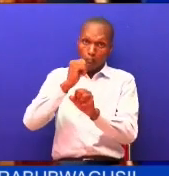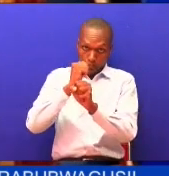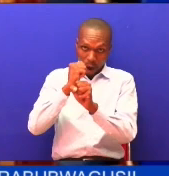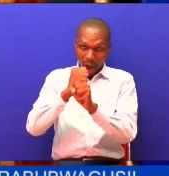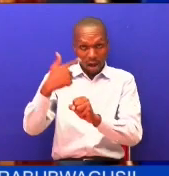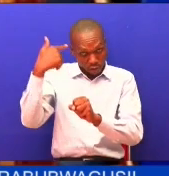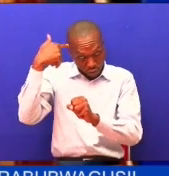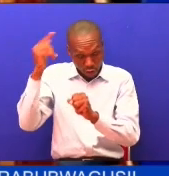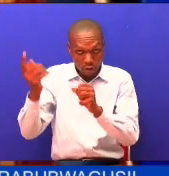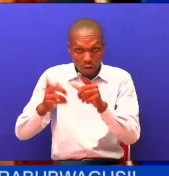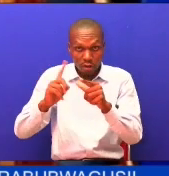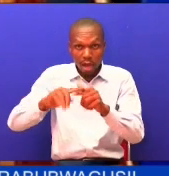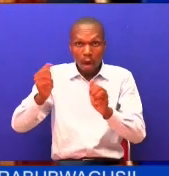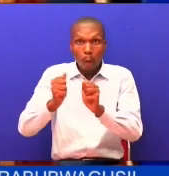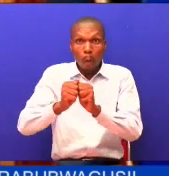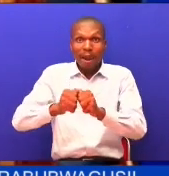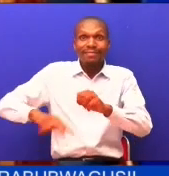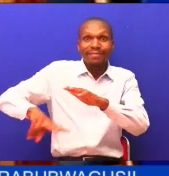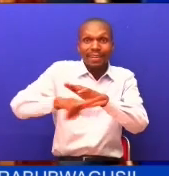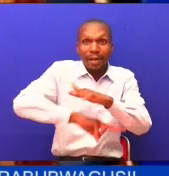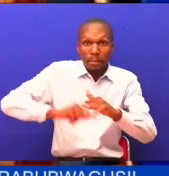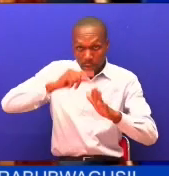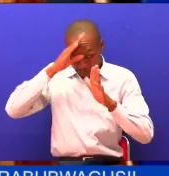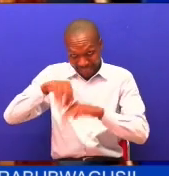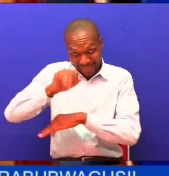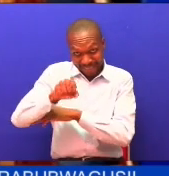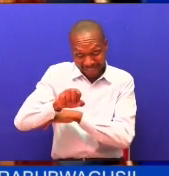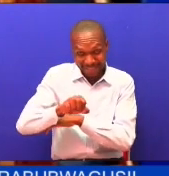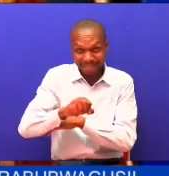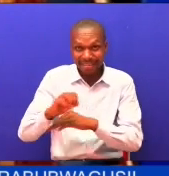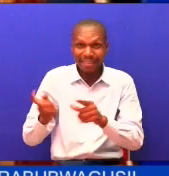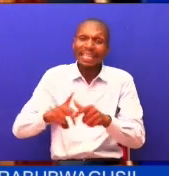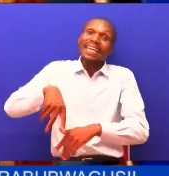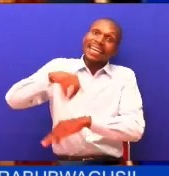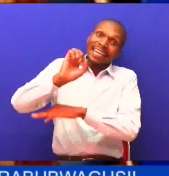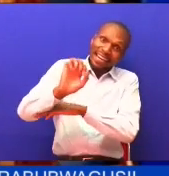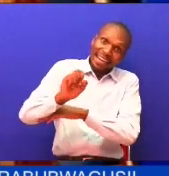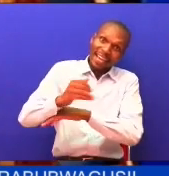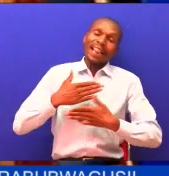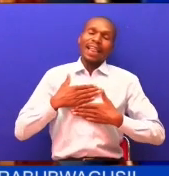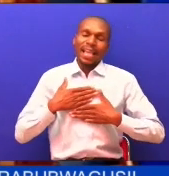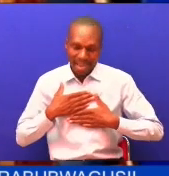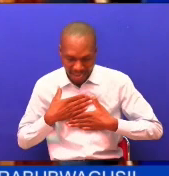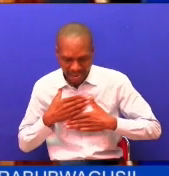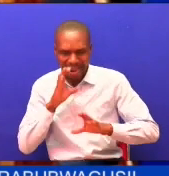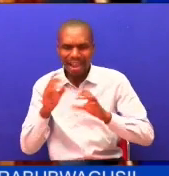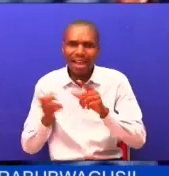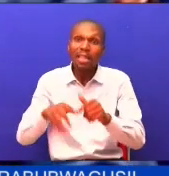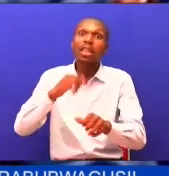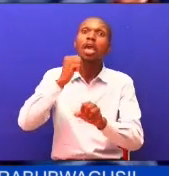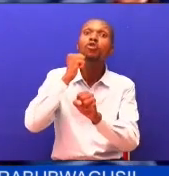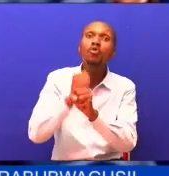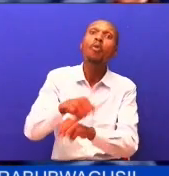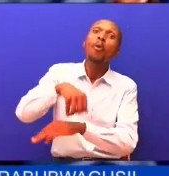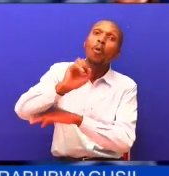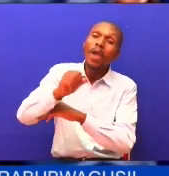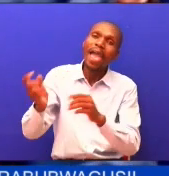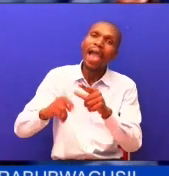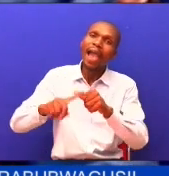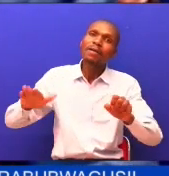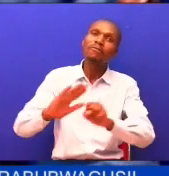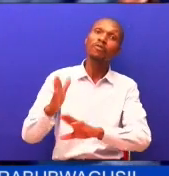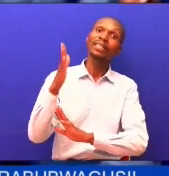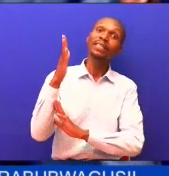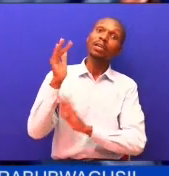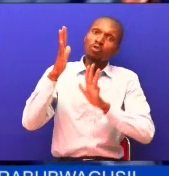for and on behalf of the deputy governor, yes? Yes, Madam Speaker, they do that. Security